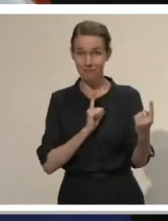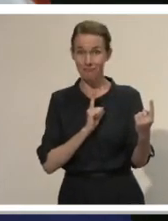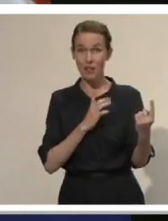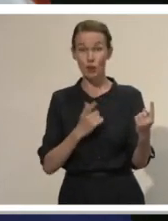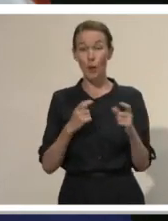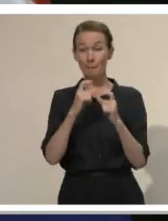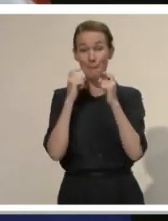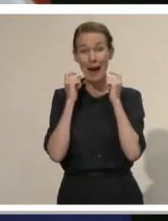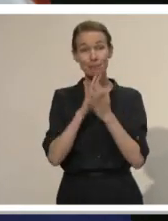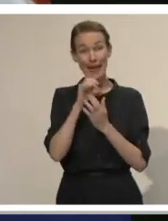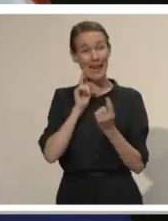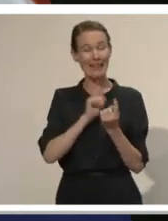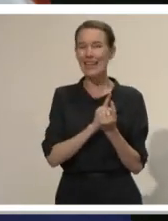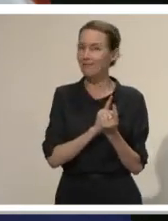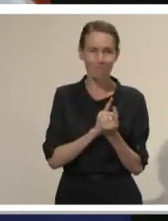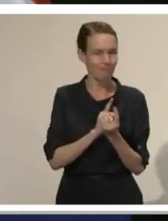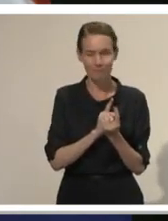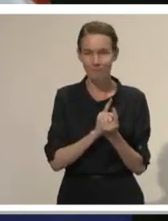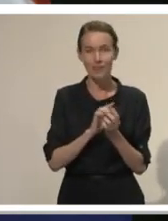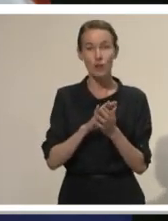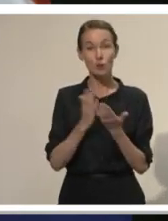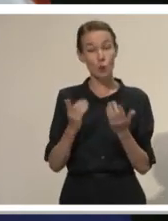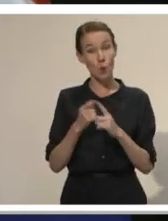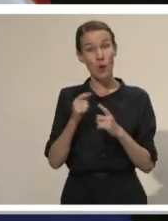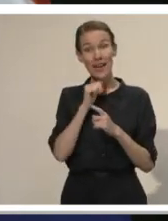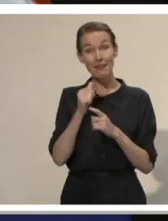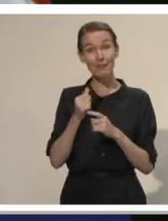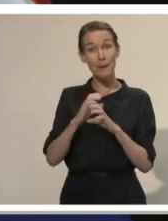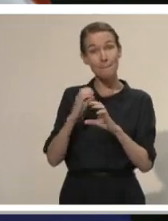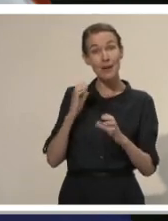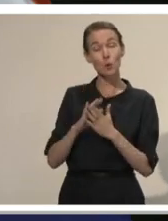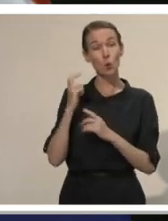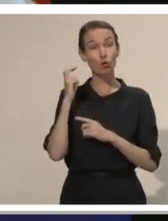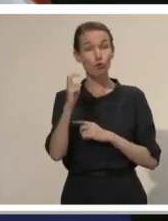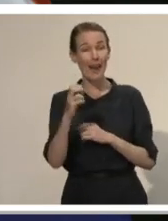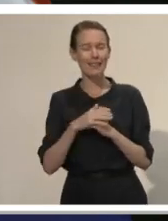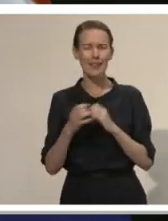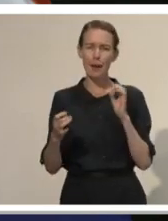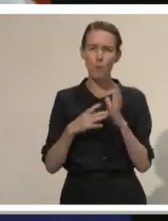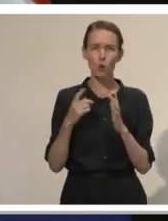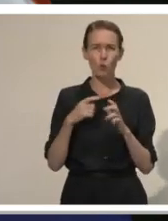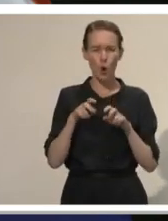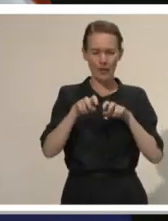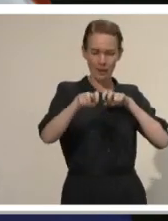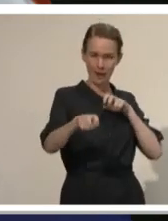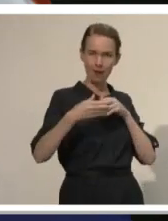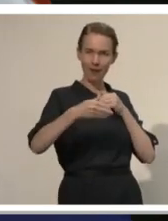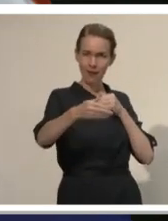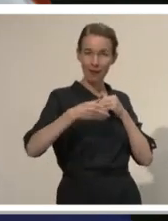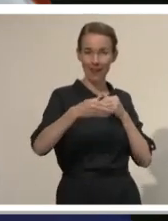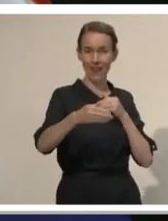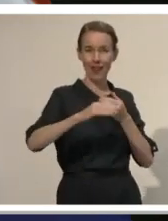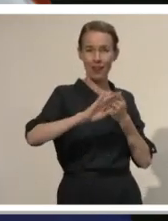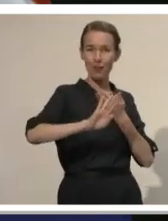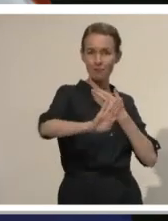will still ask people to try and keep their distance, keep seats free, sit further back from other people if you're able. All of those basic measures we're asking